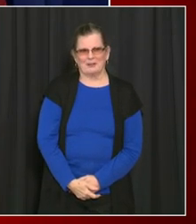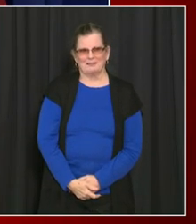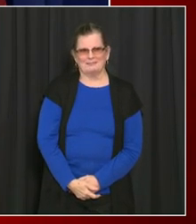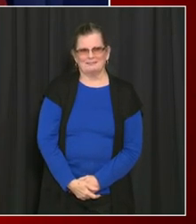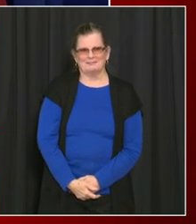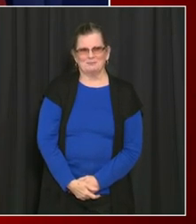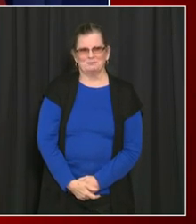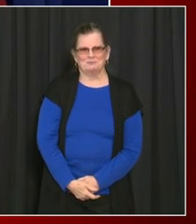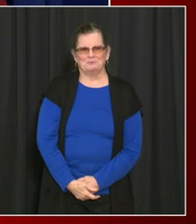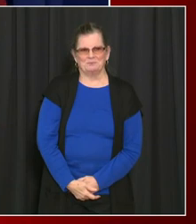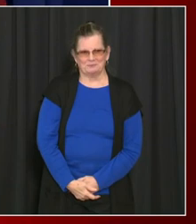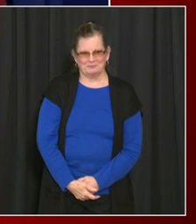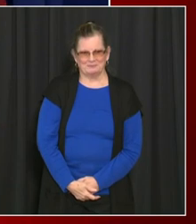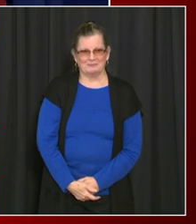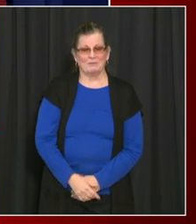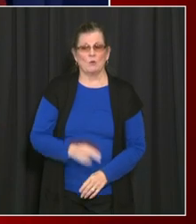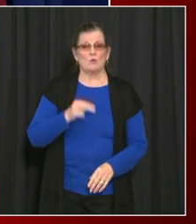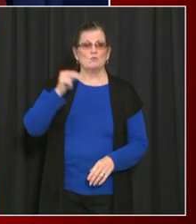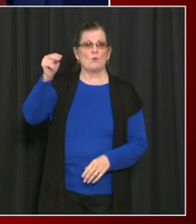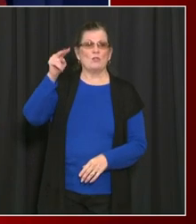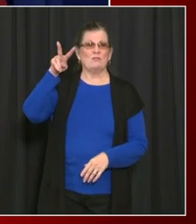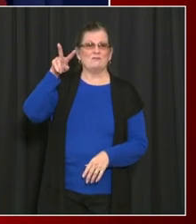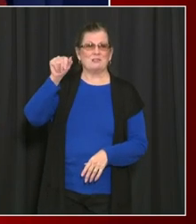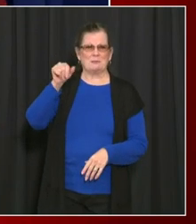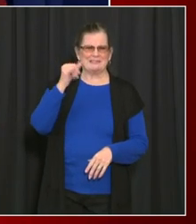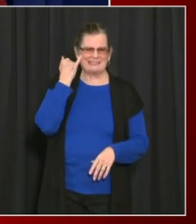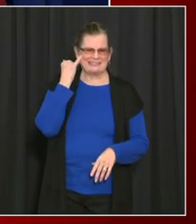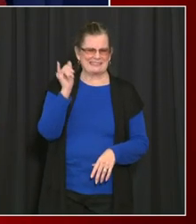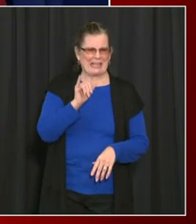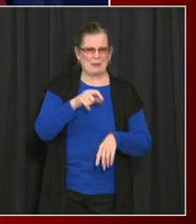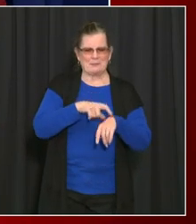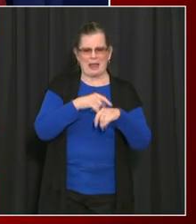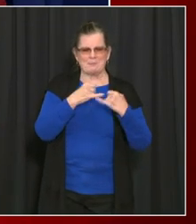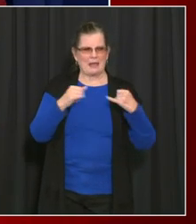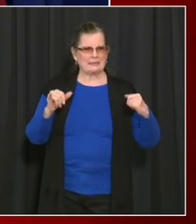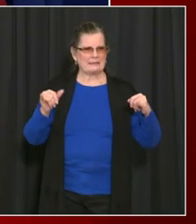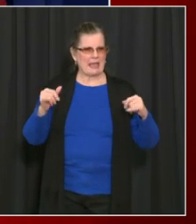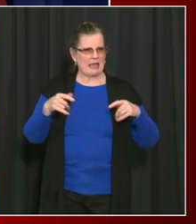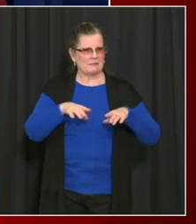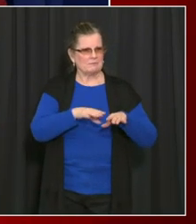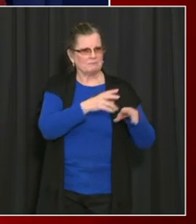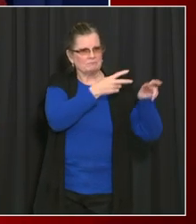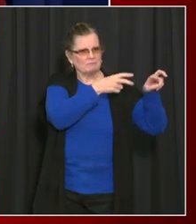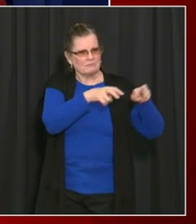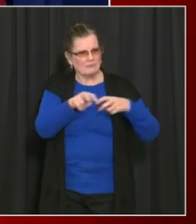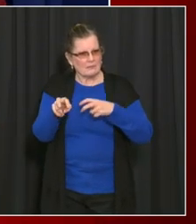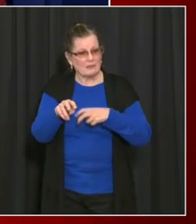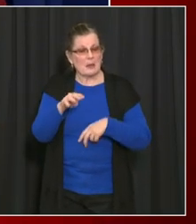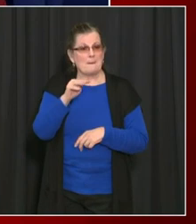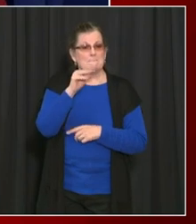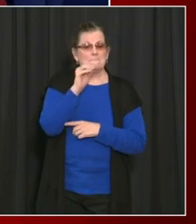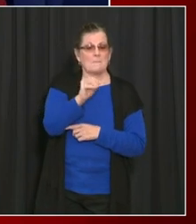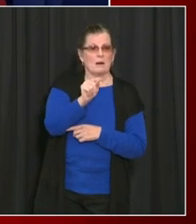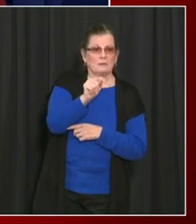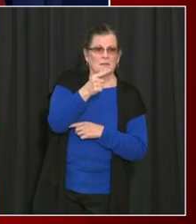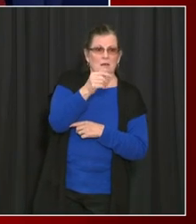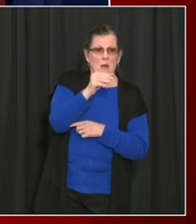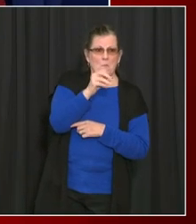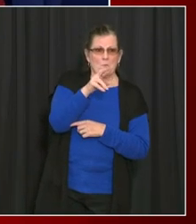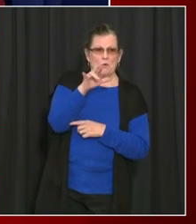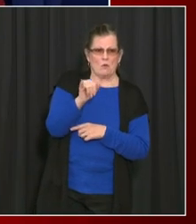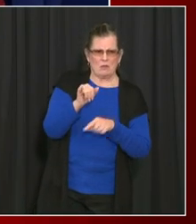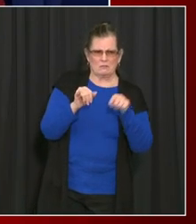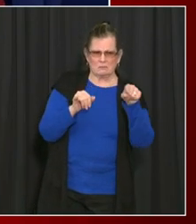reopening around the same timeline. Montgomery County and Prince George's County, those could be delayed a little bit. Are you at all concerned about folks from Montgomery